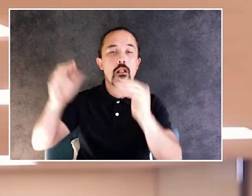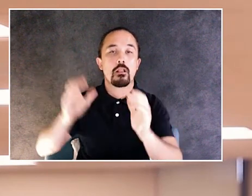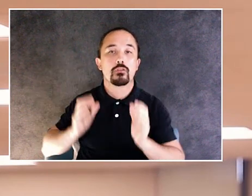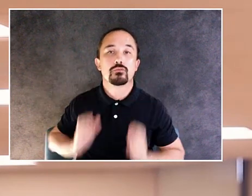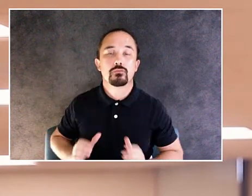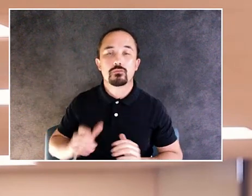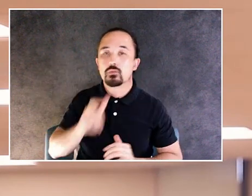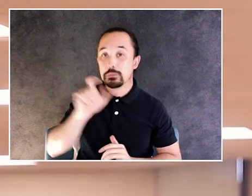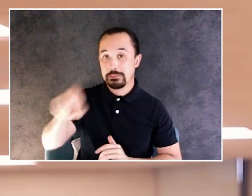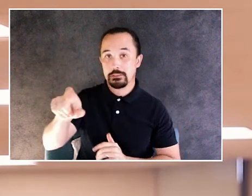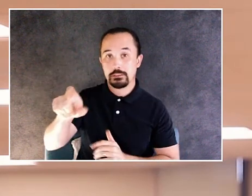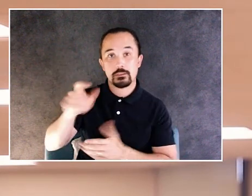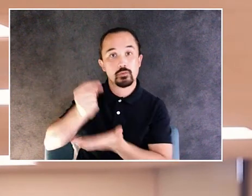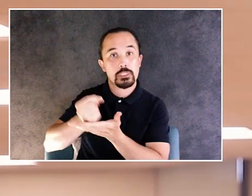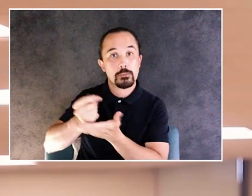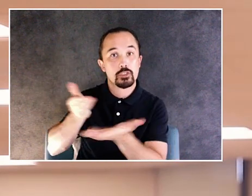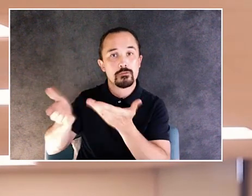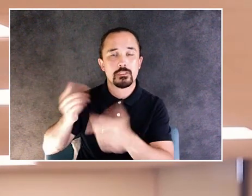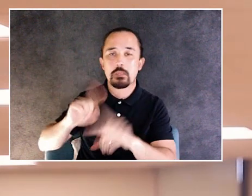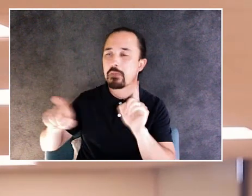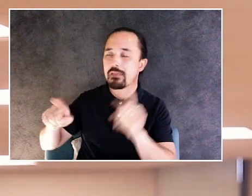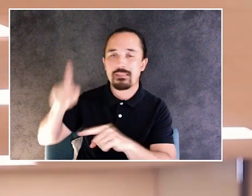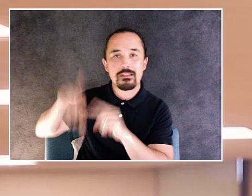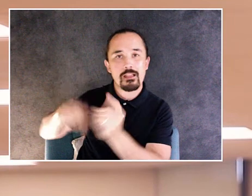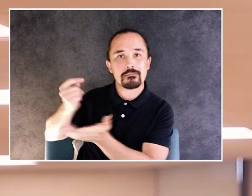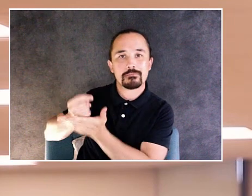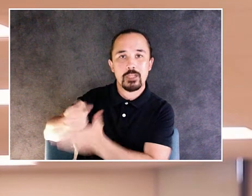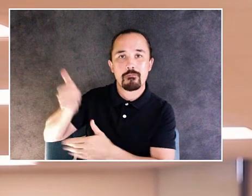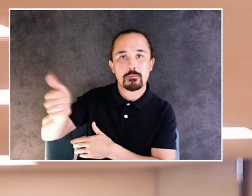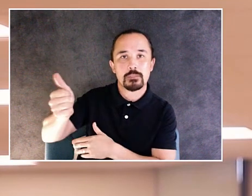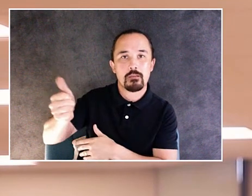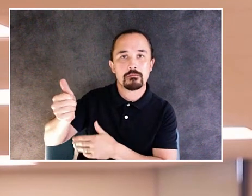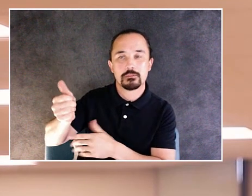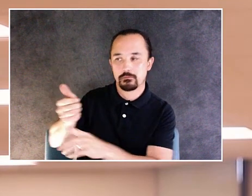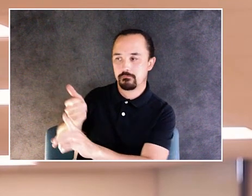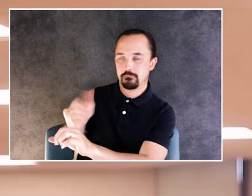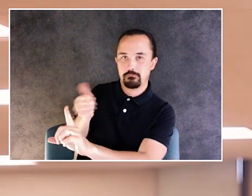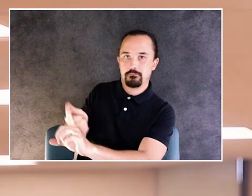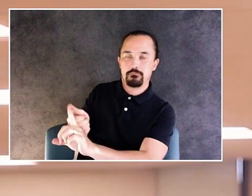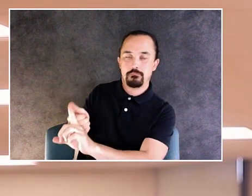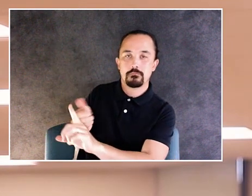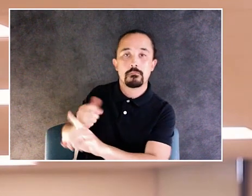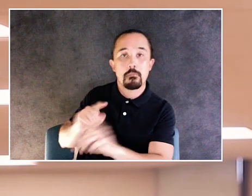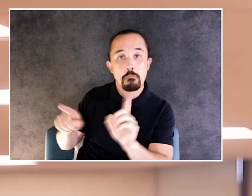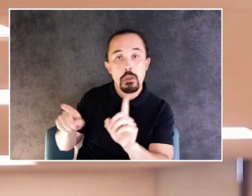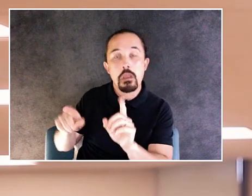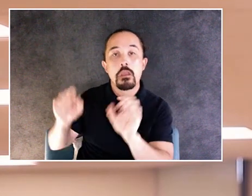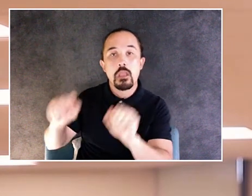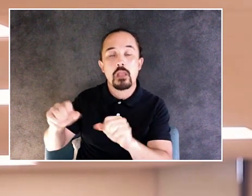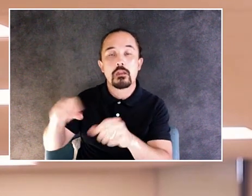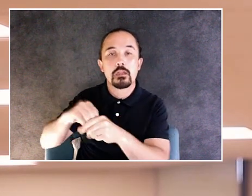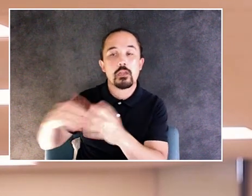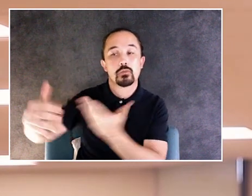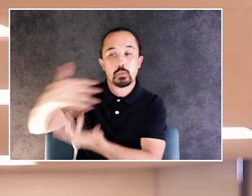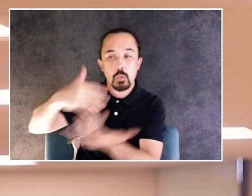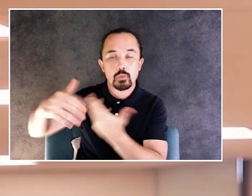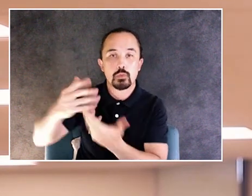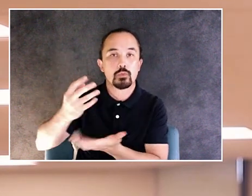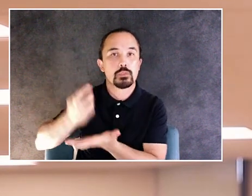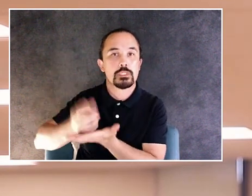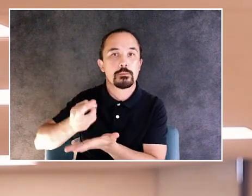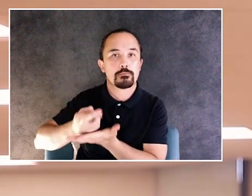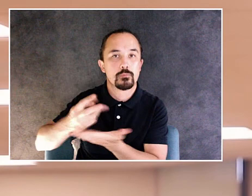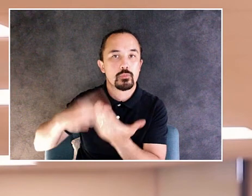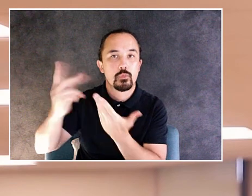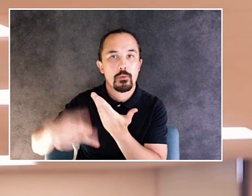treatment services but are unable to care for themselves independently, but can be cared for in a social rehabilitation program